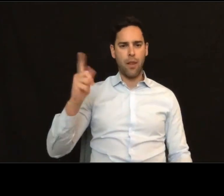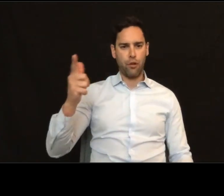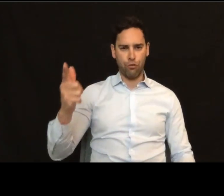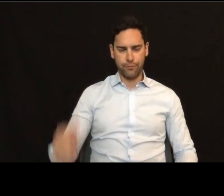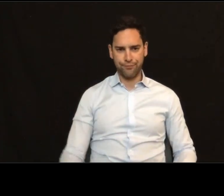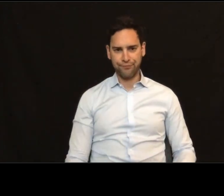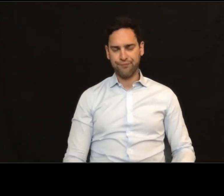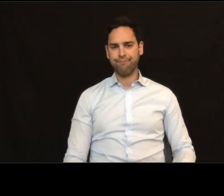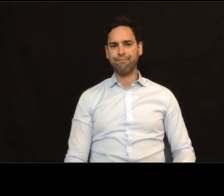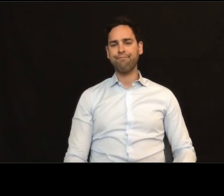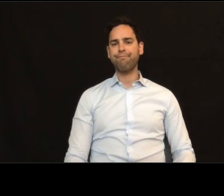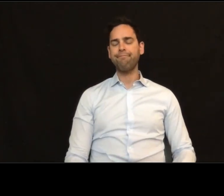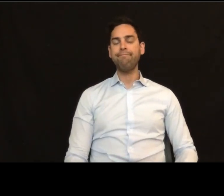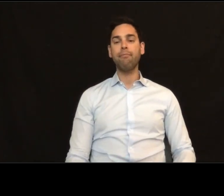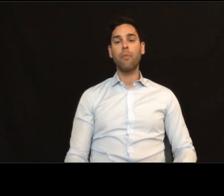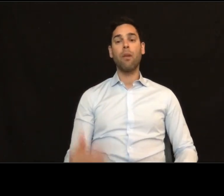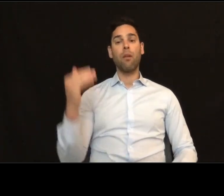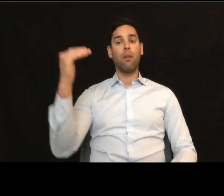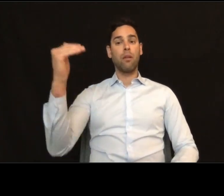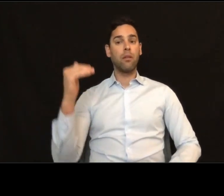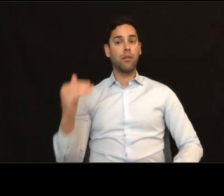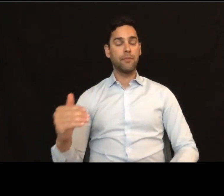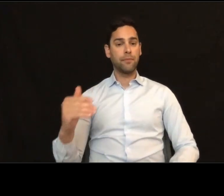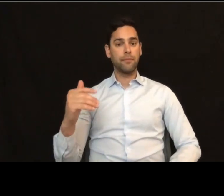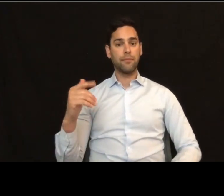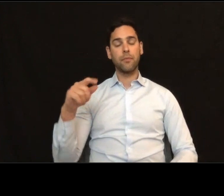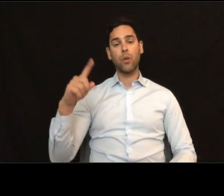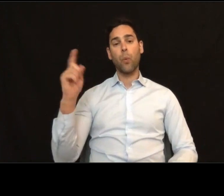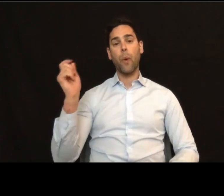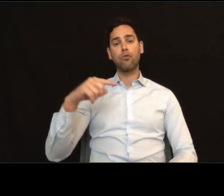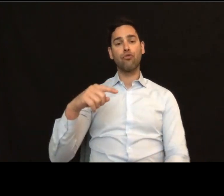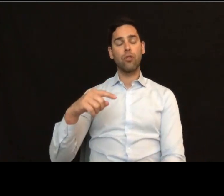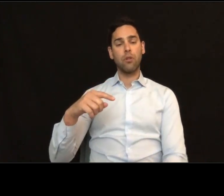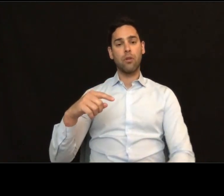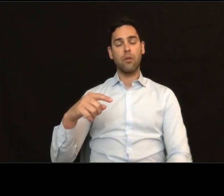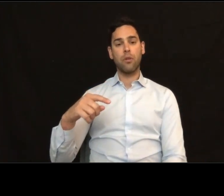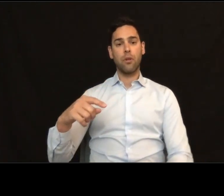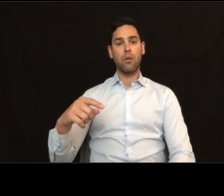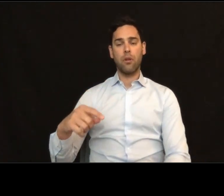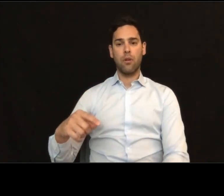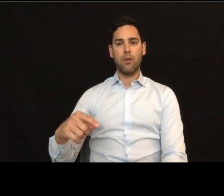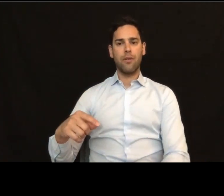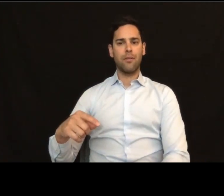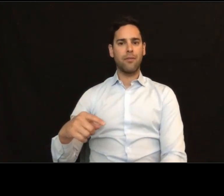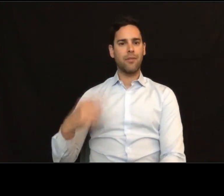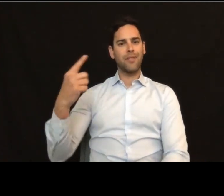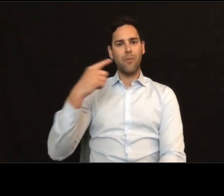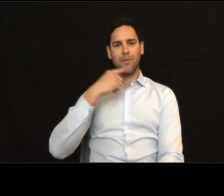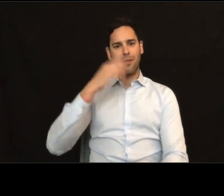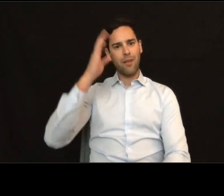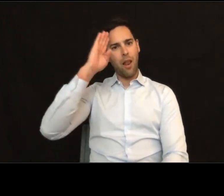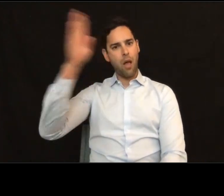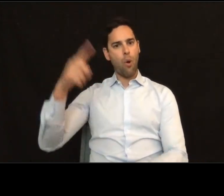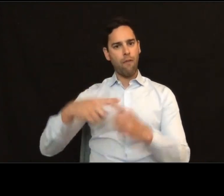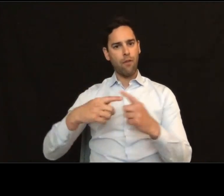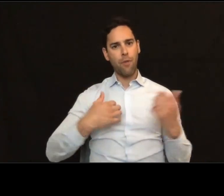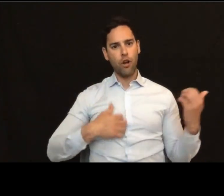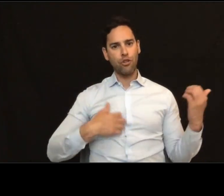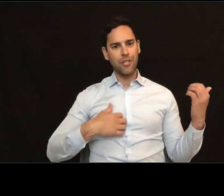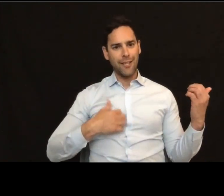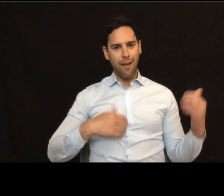have a question here. It says, greetings from Argentina. I have a question for Kirby. So